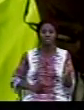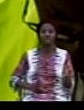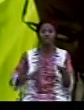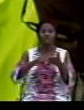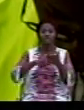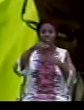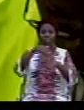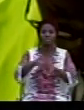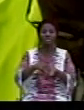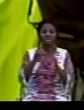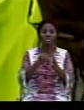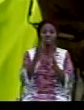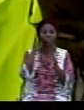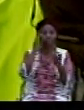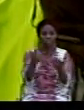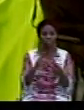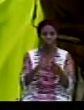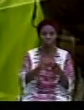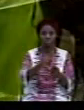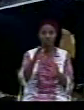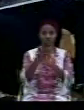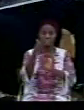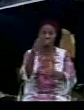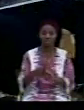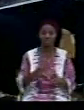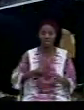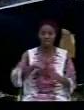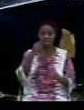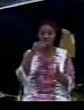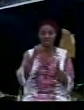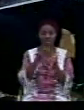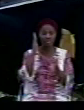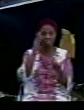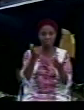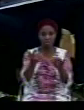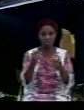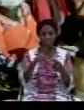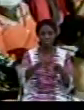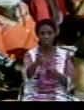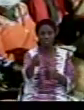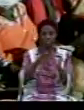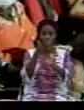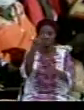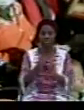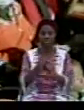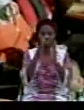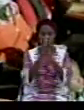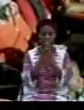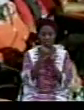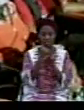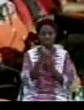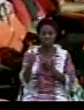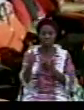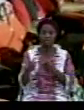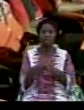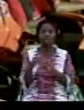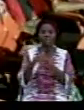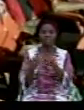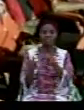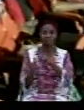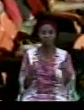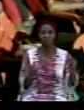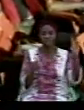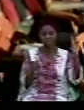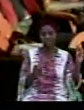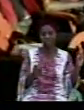it will come to you. I said, tonight it will come to you. Look at verse 7 there,